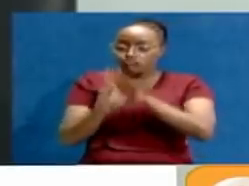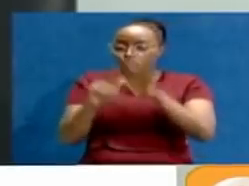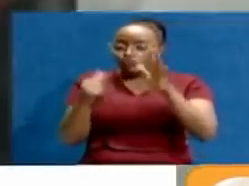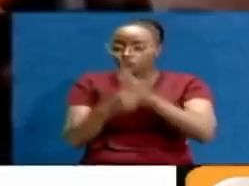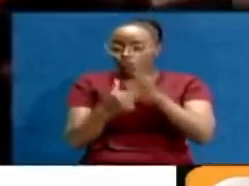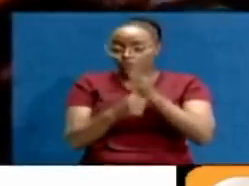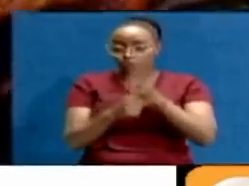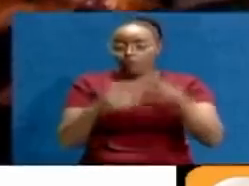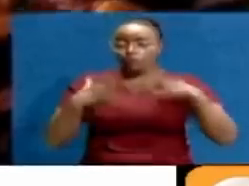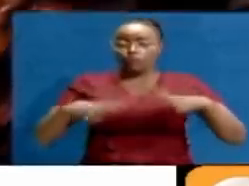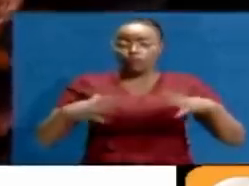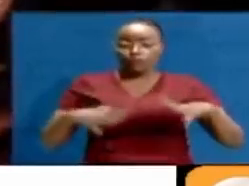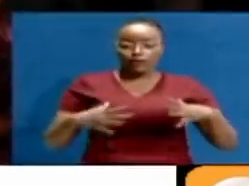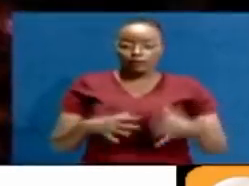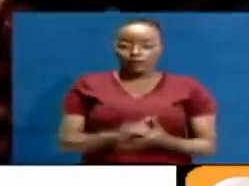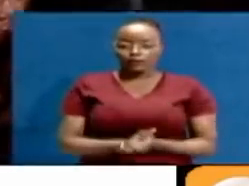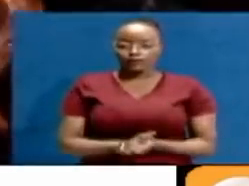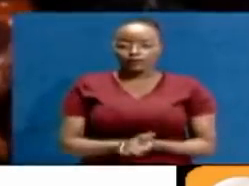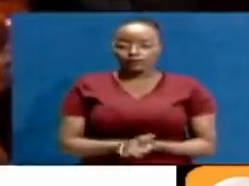human populations.